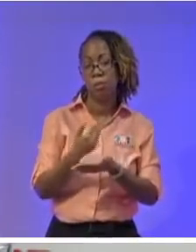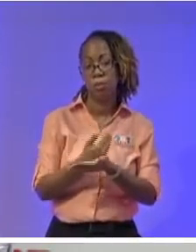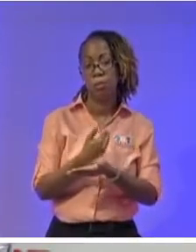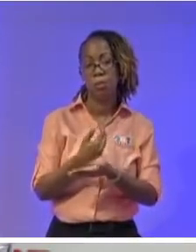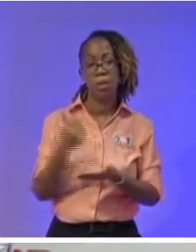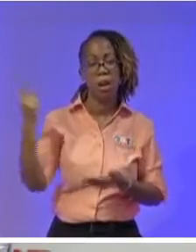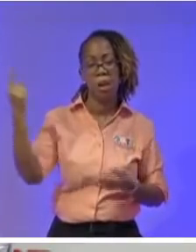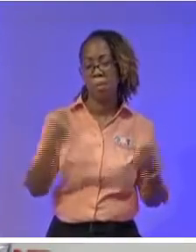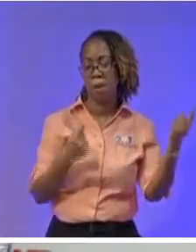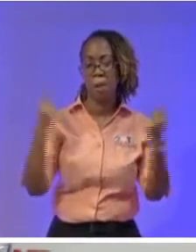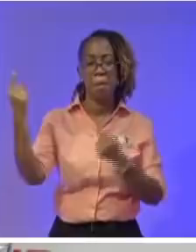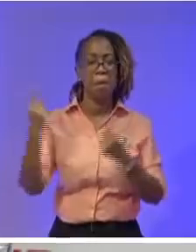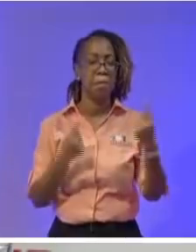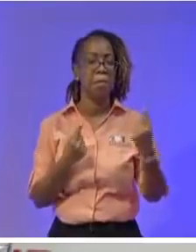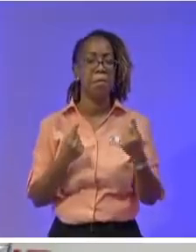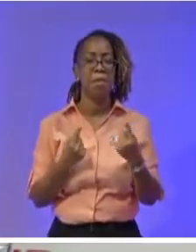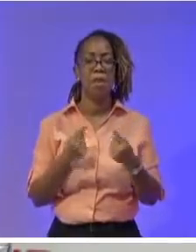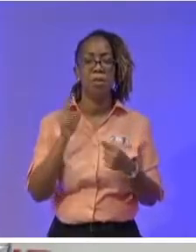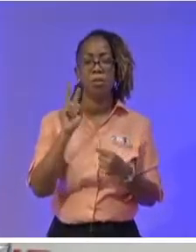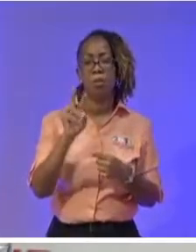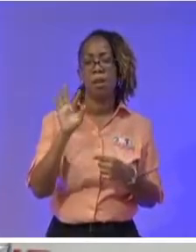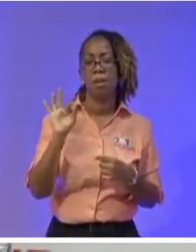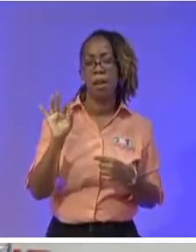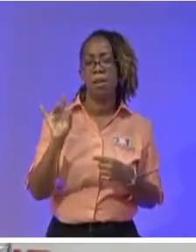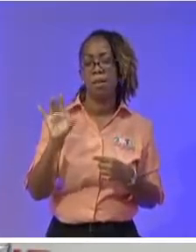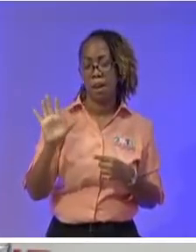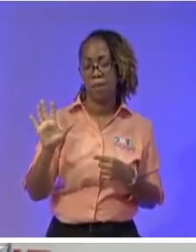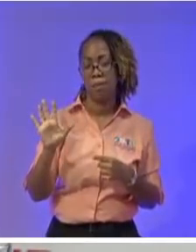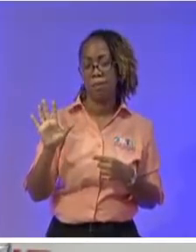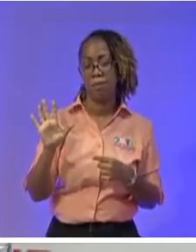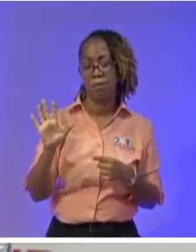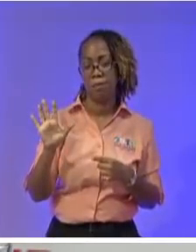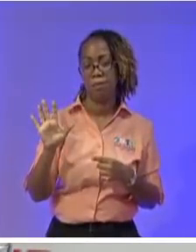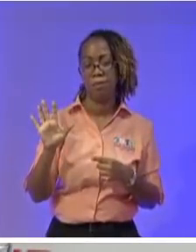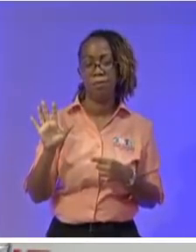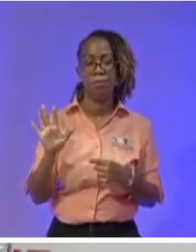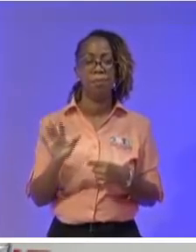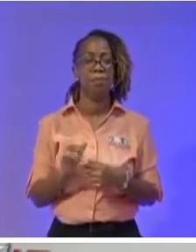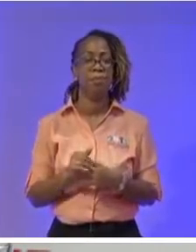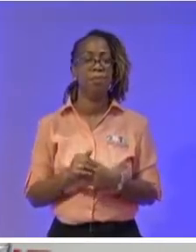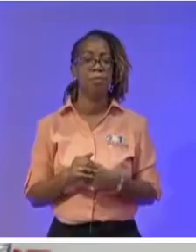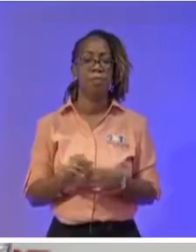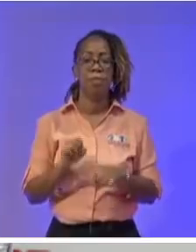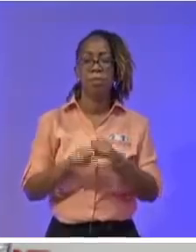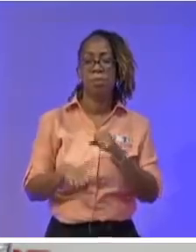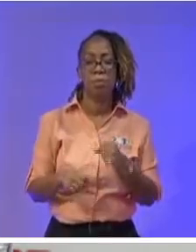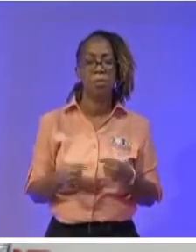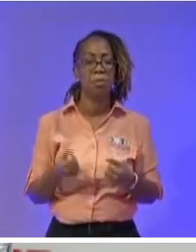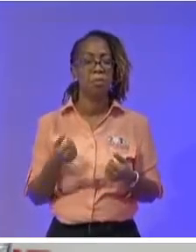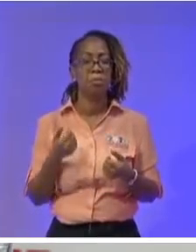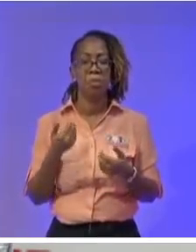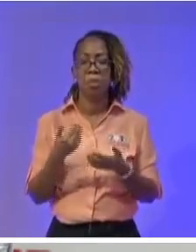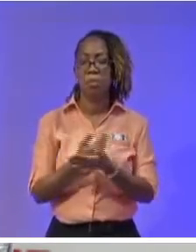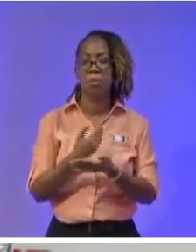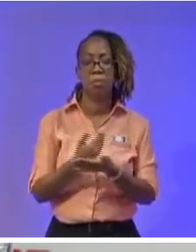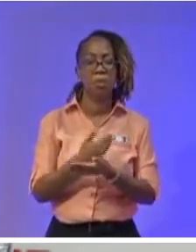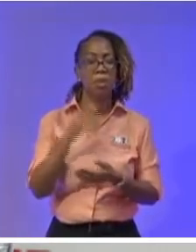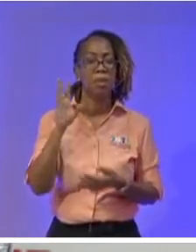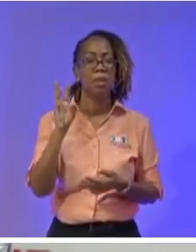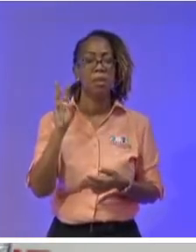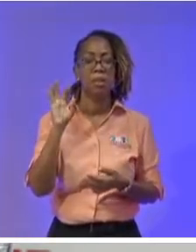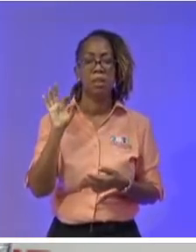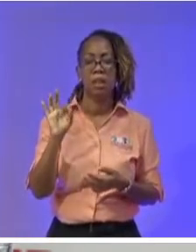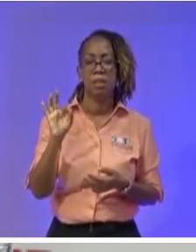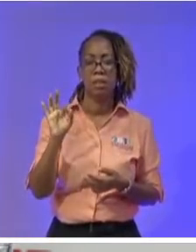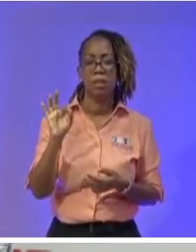recruits of 285. Therefore, you had a net gain of 69. At